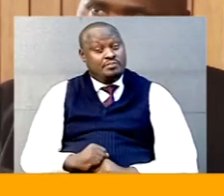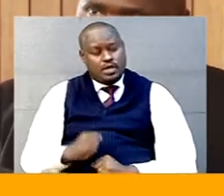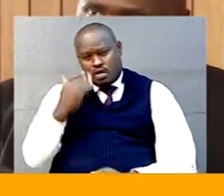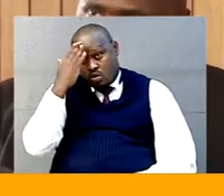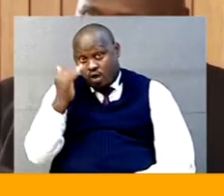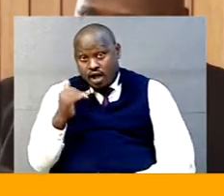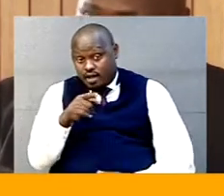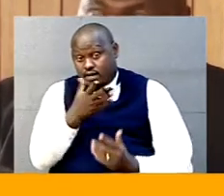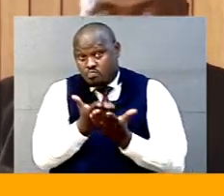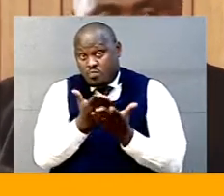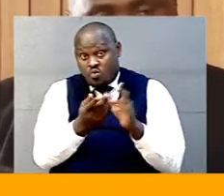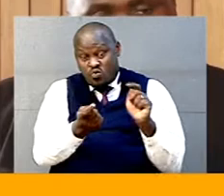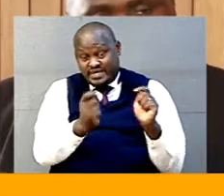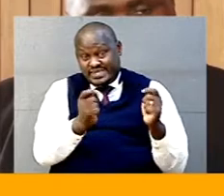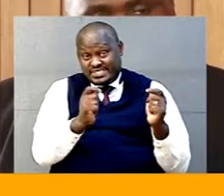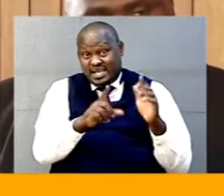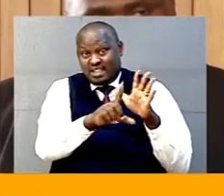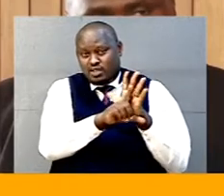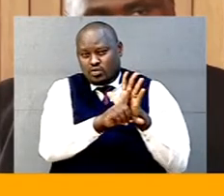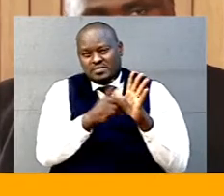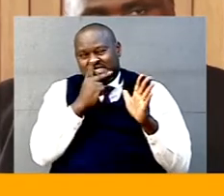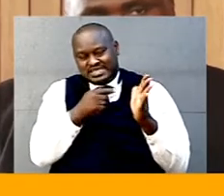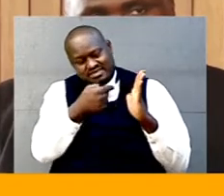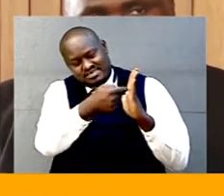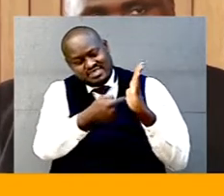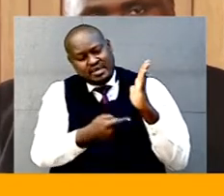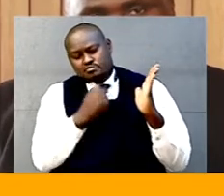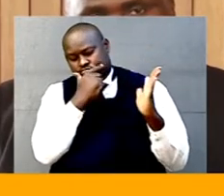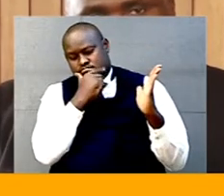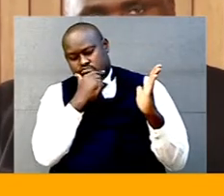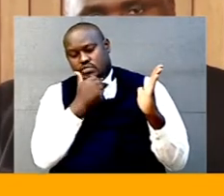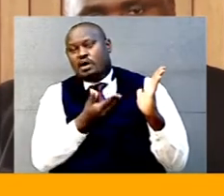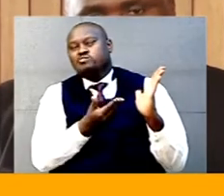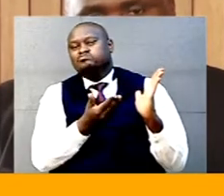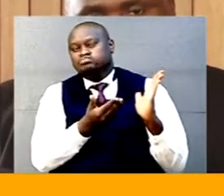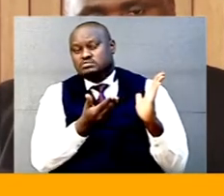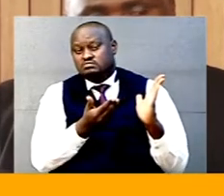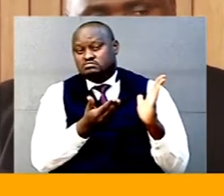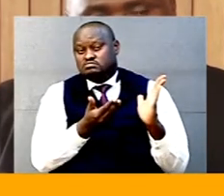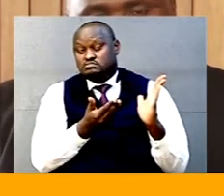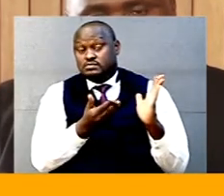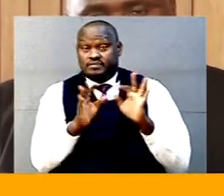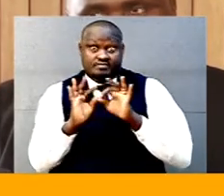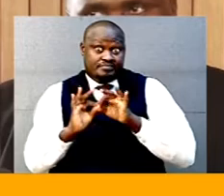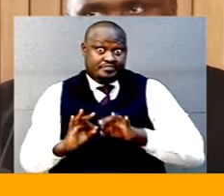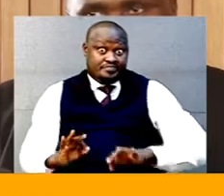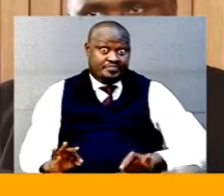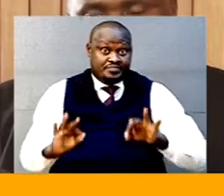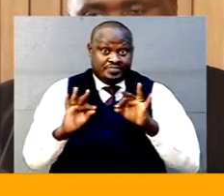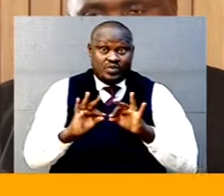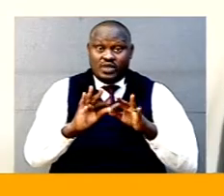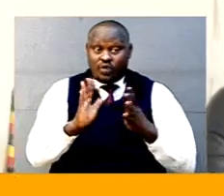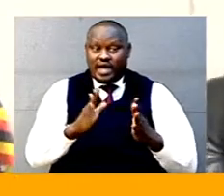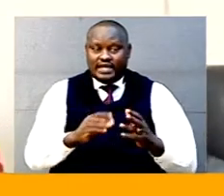proposed amendment, evil as it is, we should accord it the most indecent